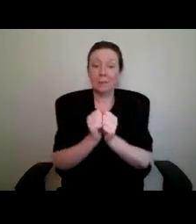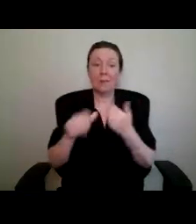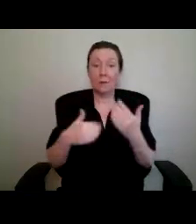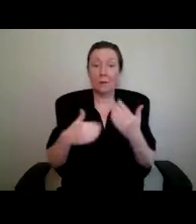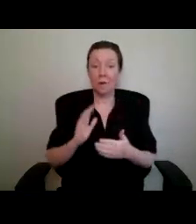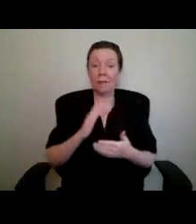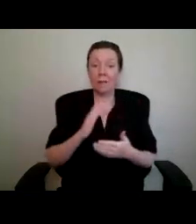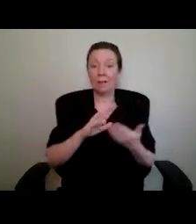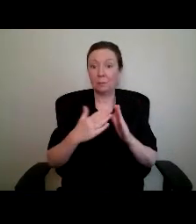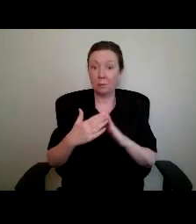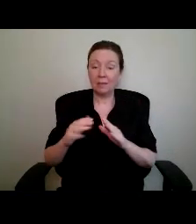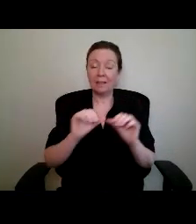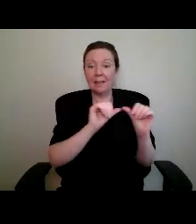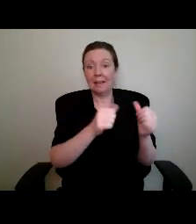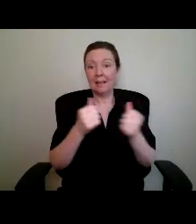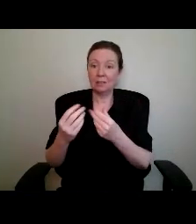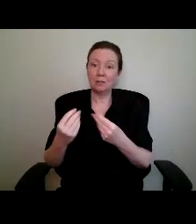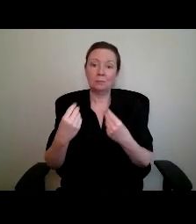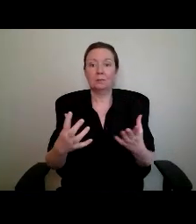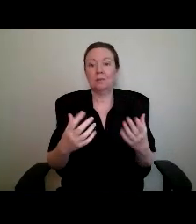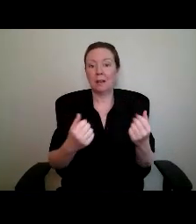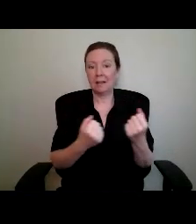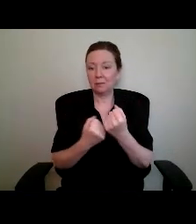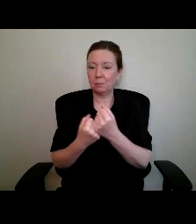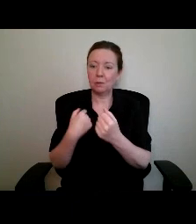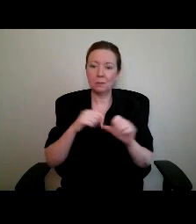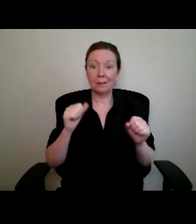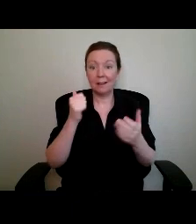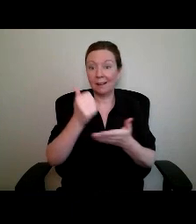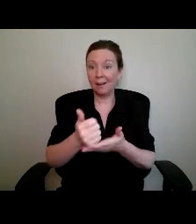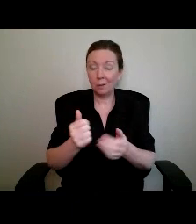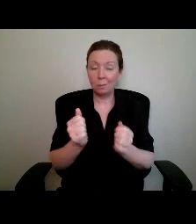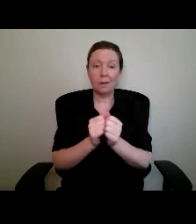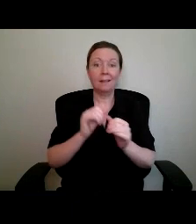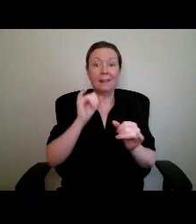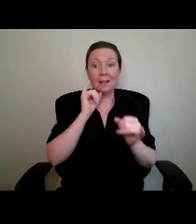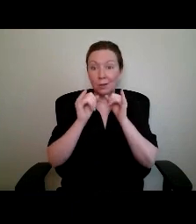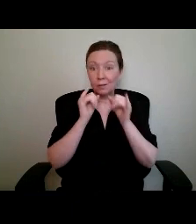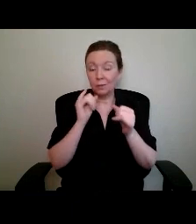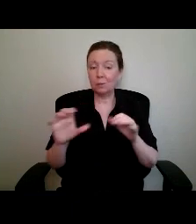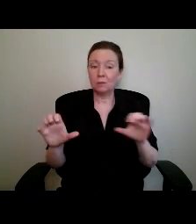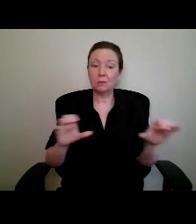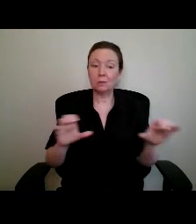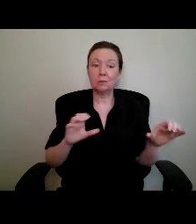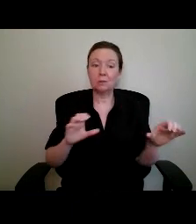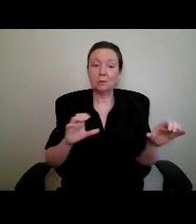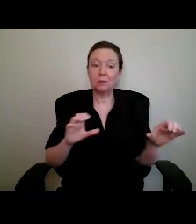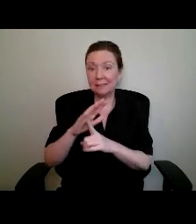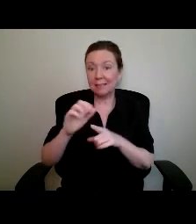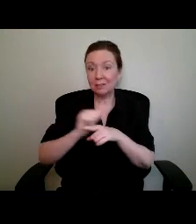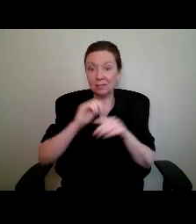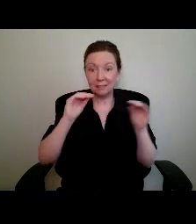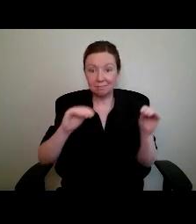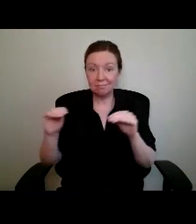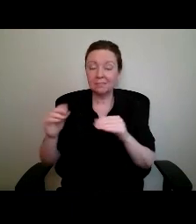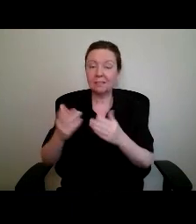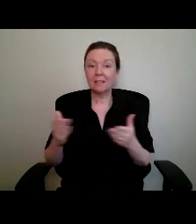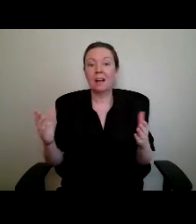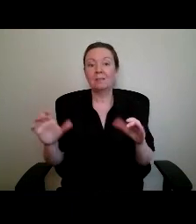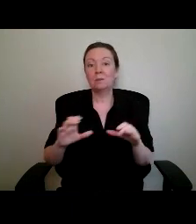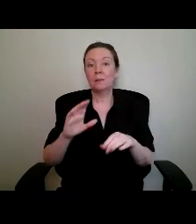community agencies to provide these supports. So we can help them with interviewing, doing the orientation stuff, doing the